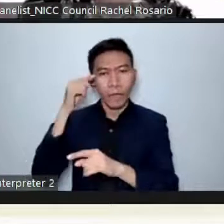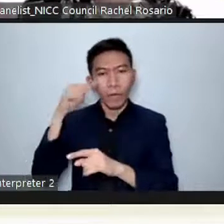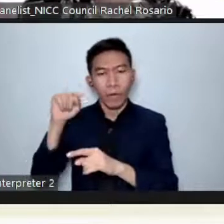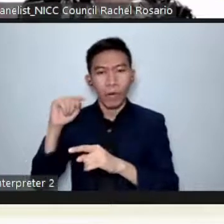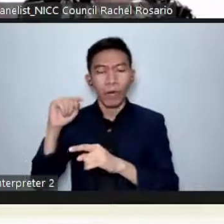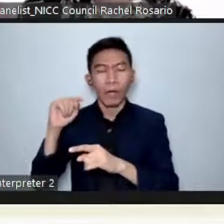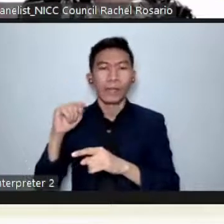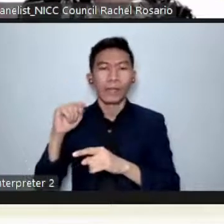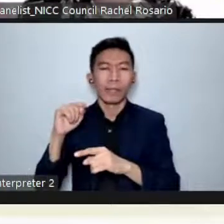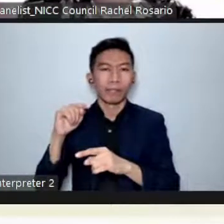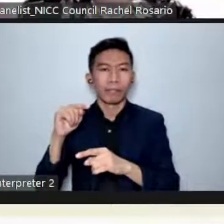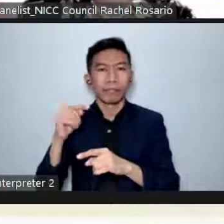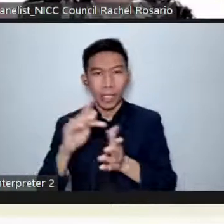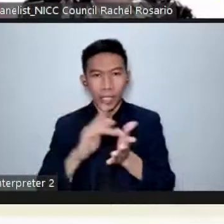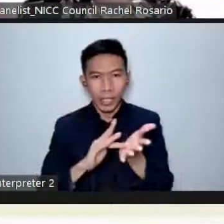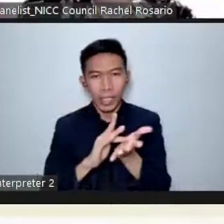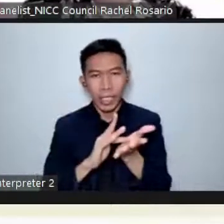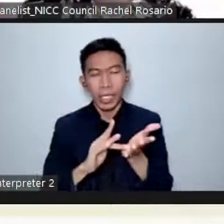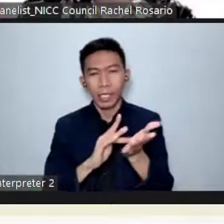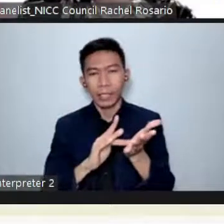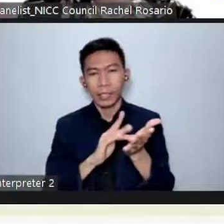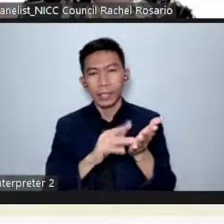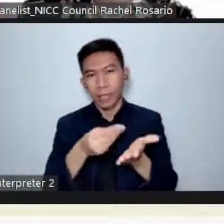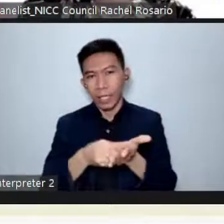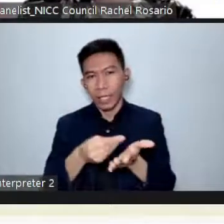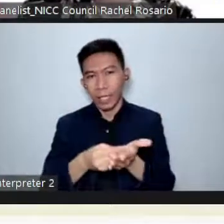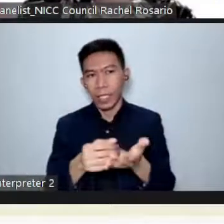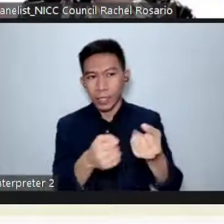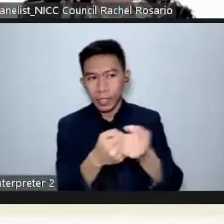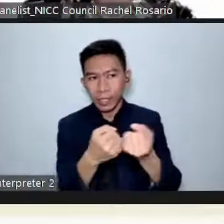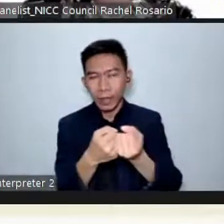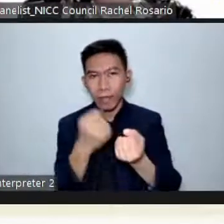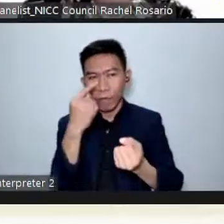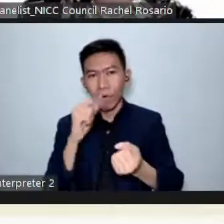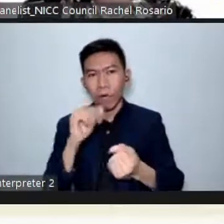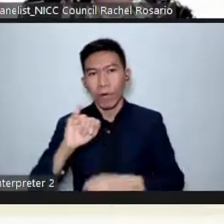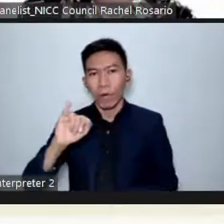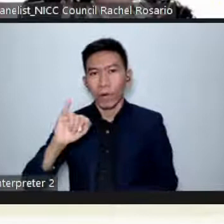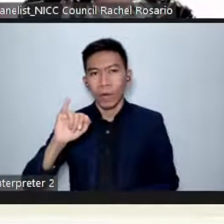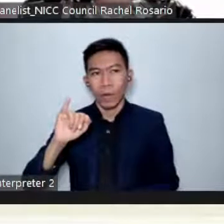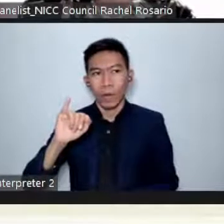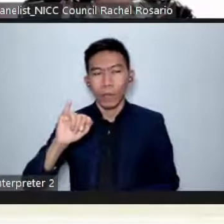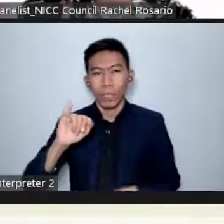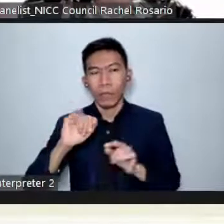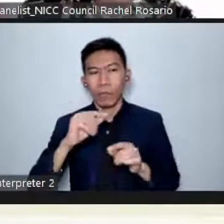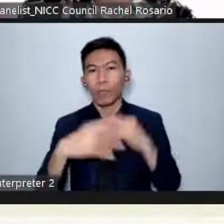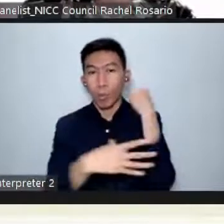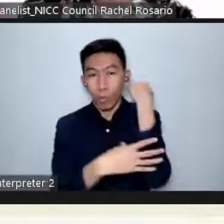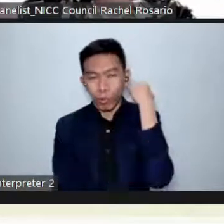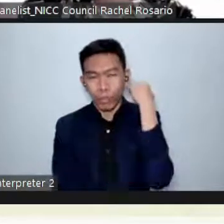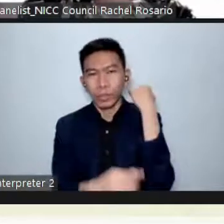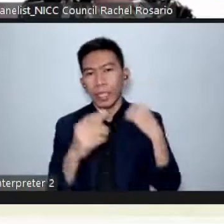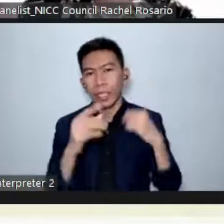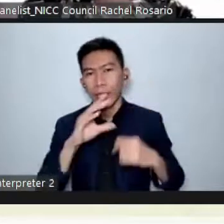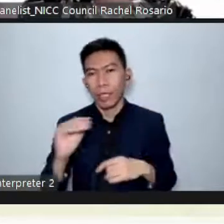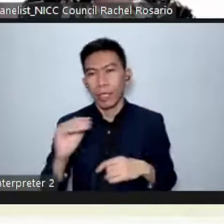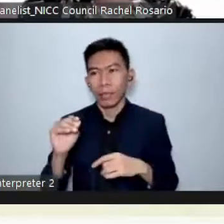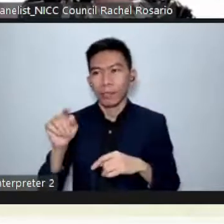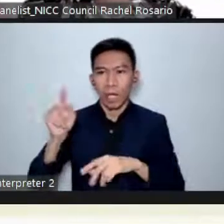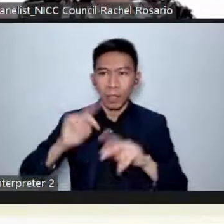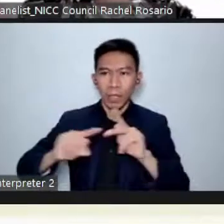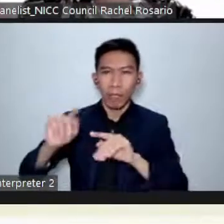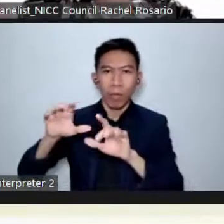provide access to medical and financial assistance to indigents, as well as financially incapacitated